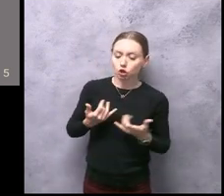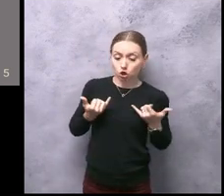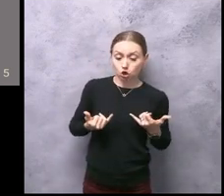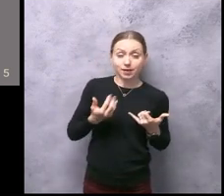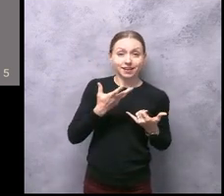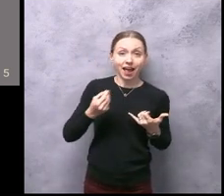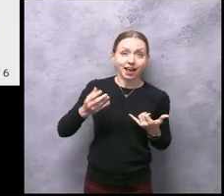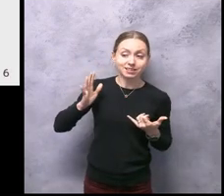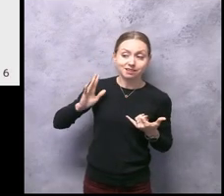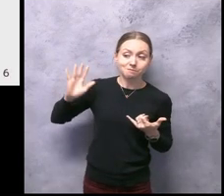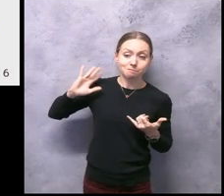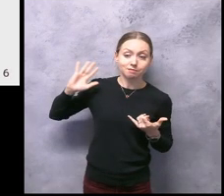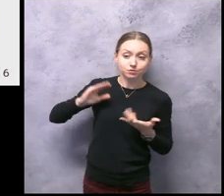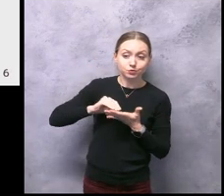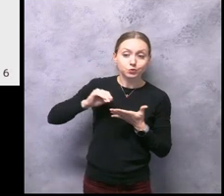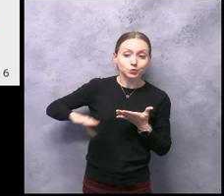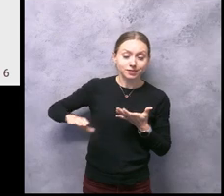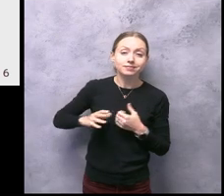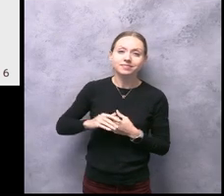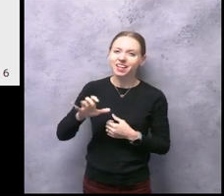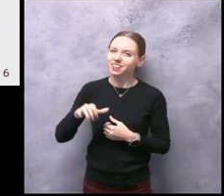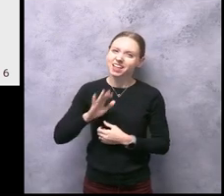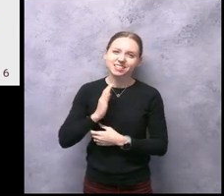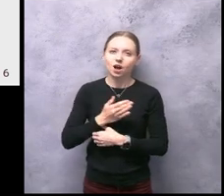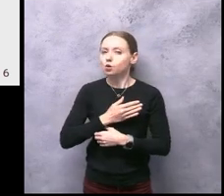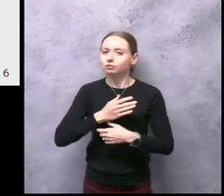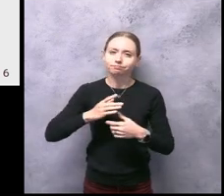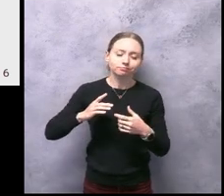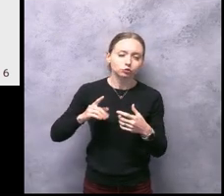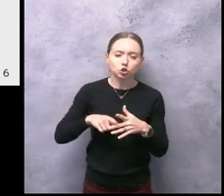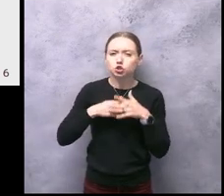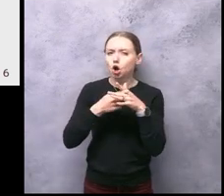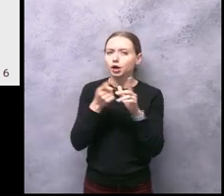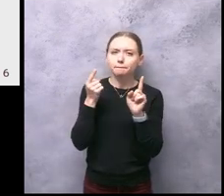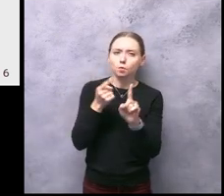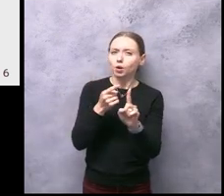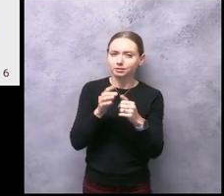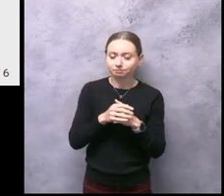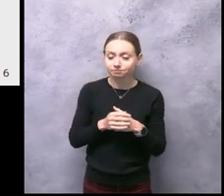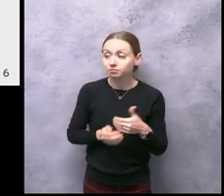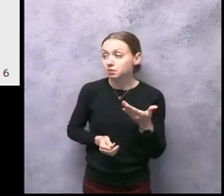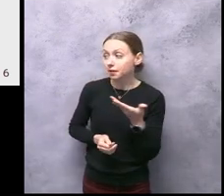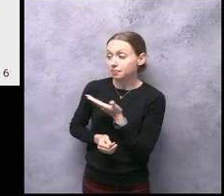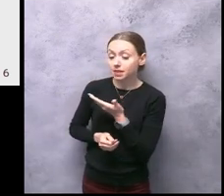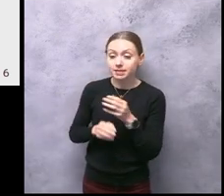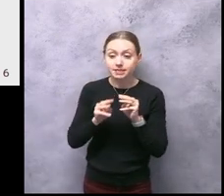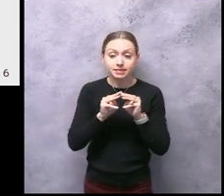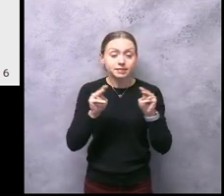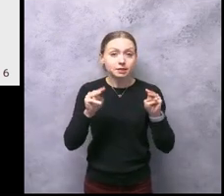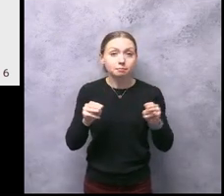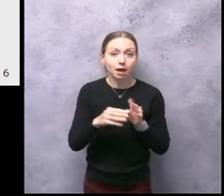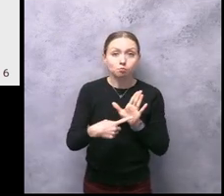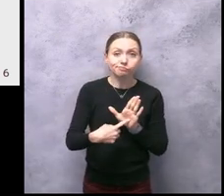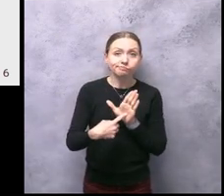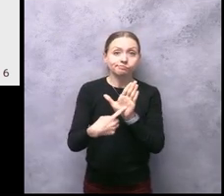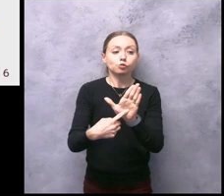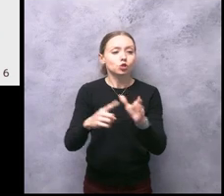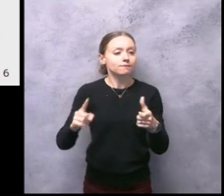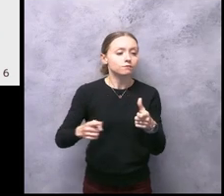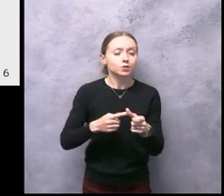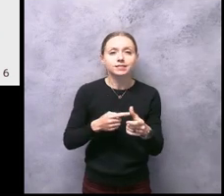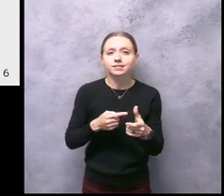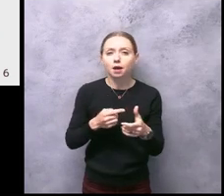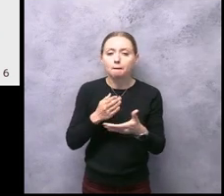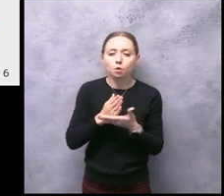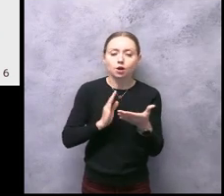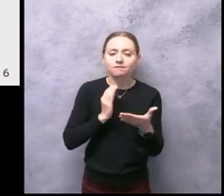this is our starting point for all of our projections. This map represents the first step of our process,